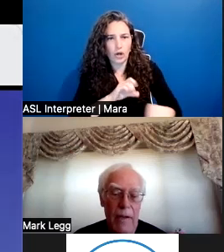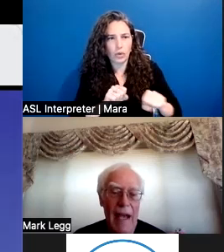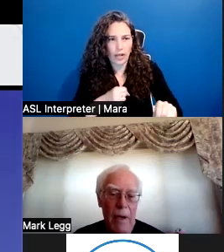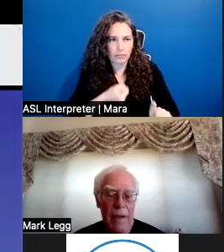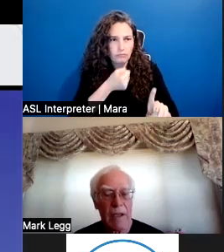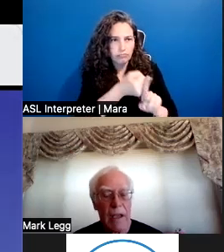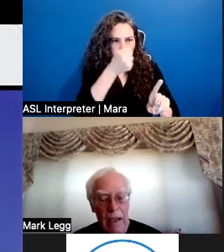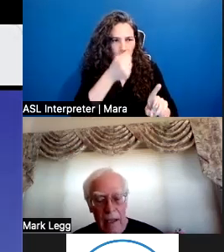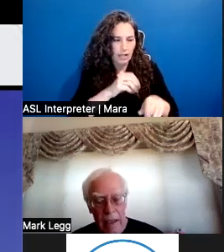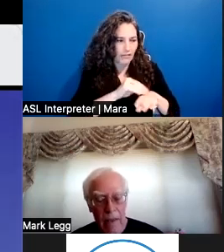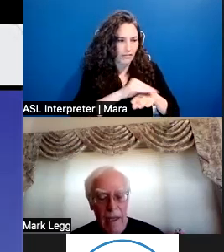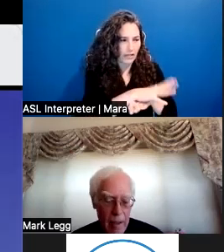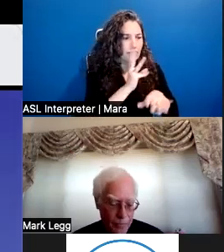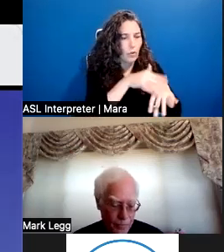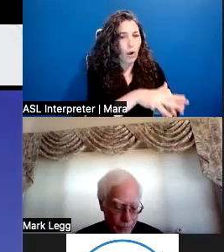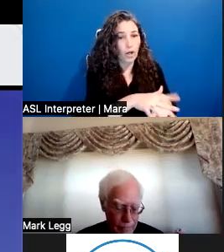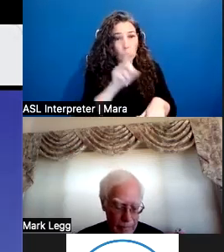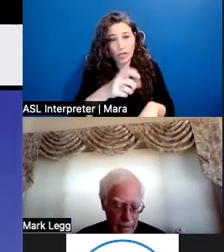bigger? And this happened in